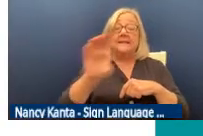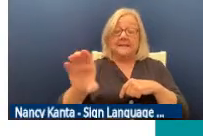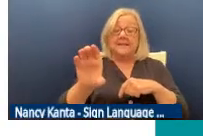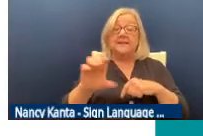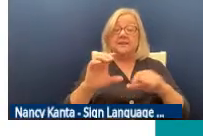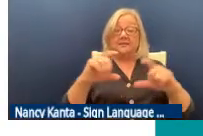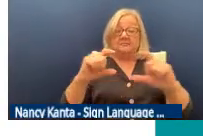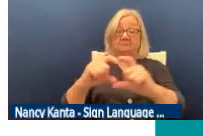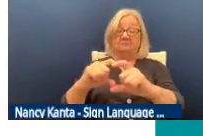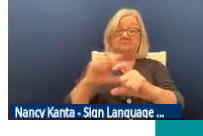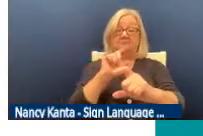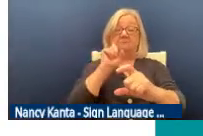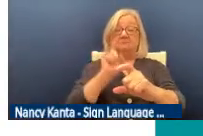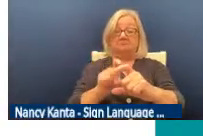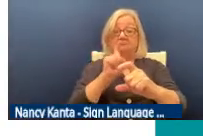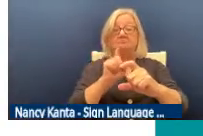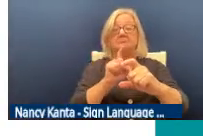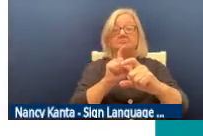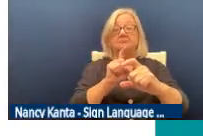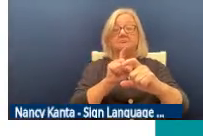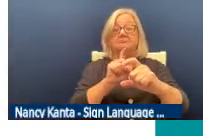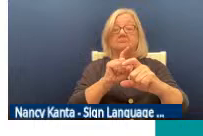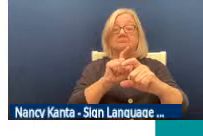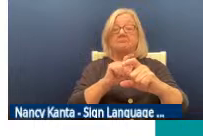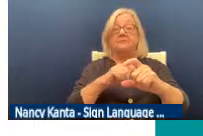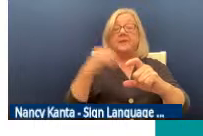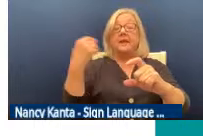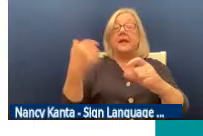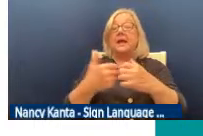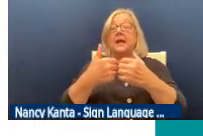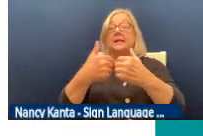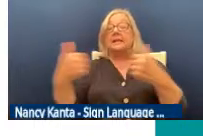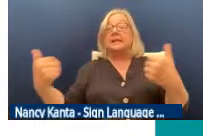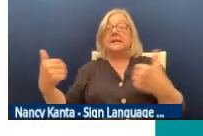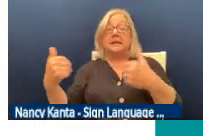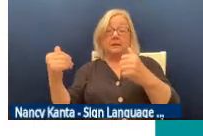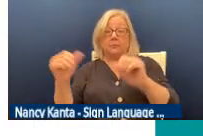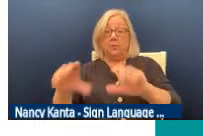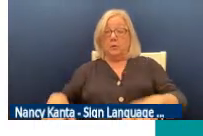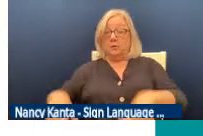and a separate window with captions will appear.